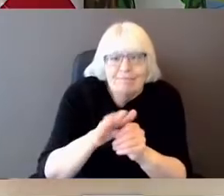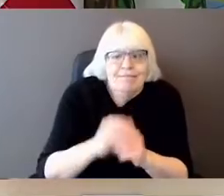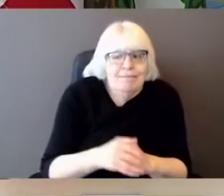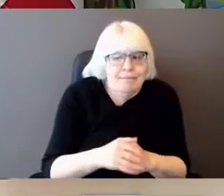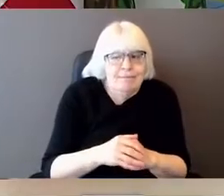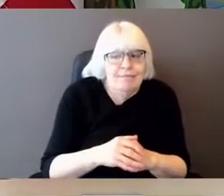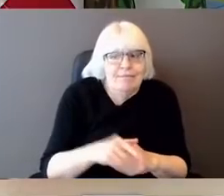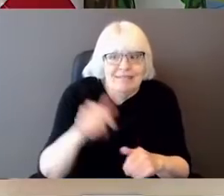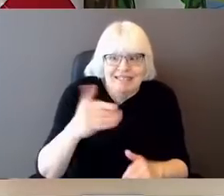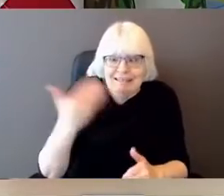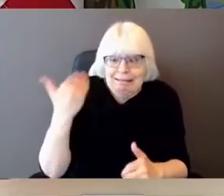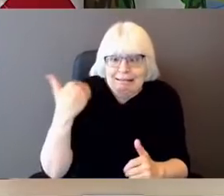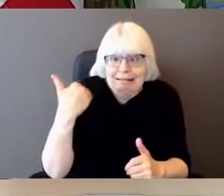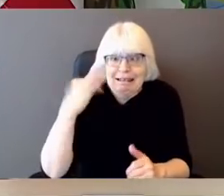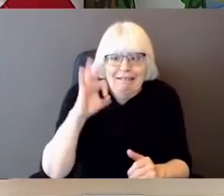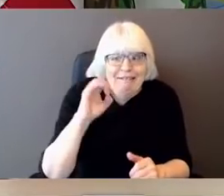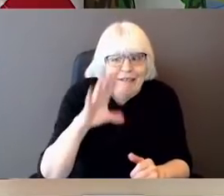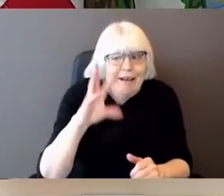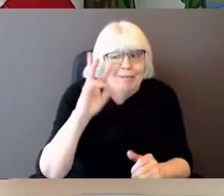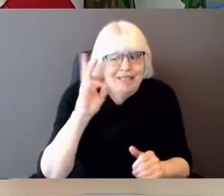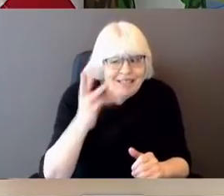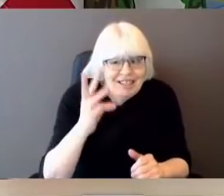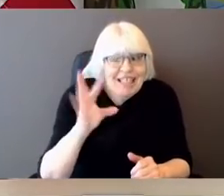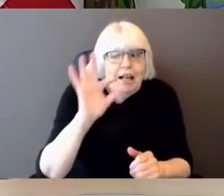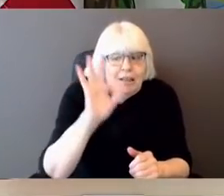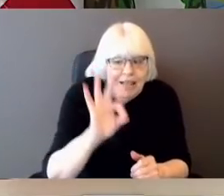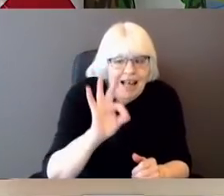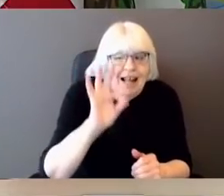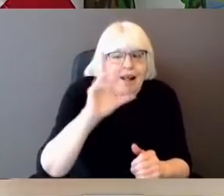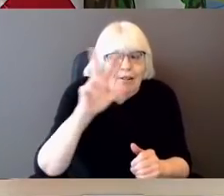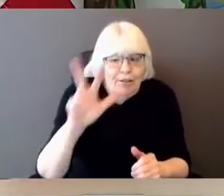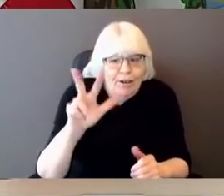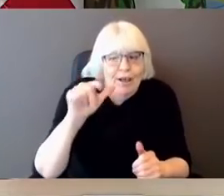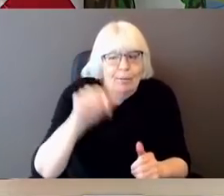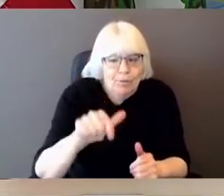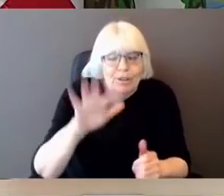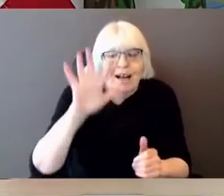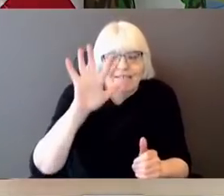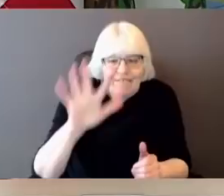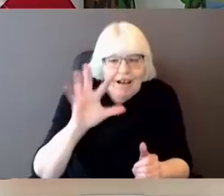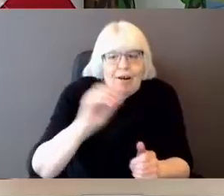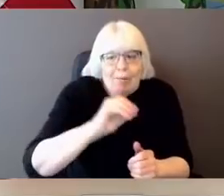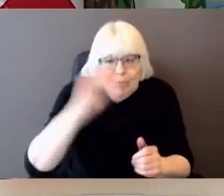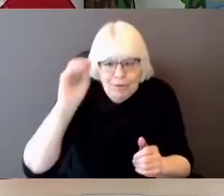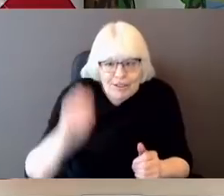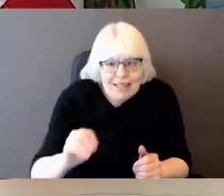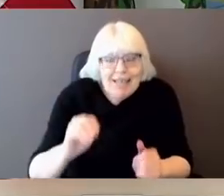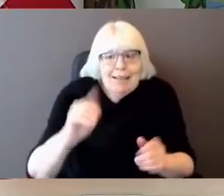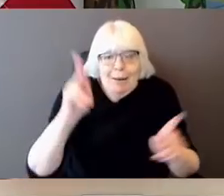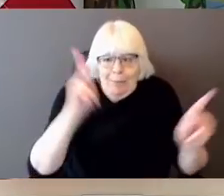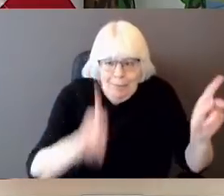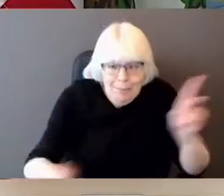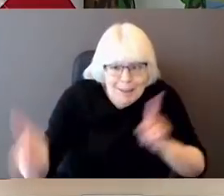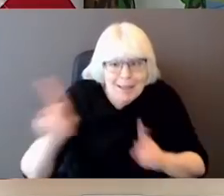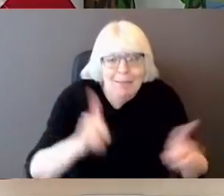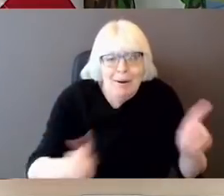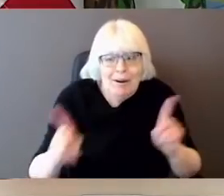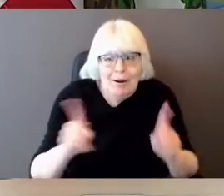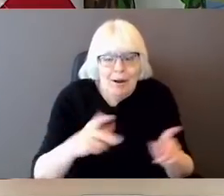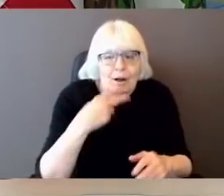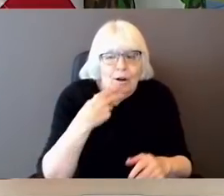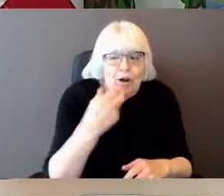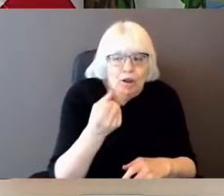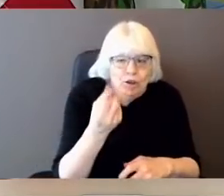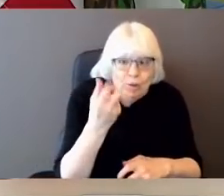who've received 2 doses of vaccine, and 65.7% of children aged 5 to 11 have had at least 1 dose of